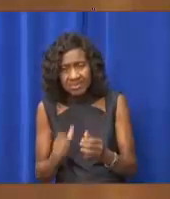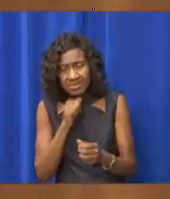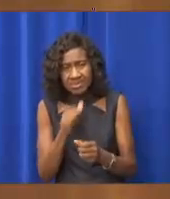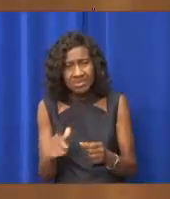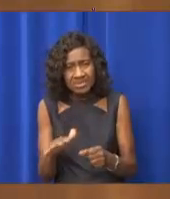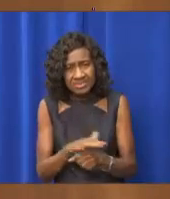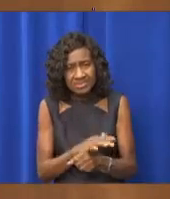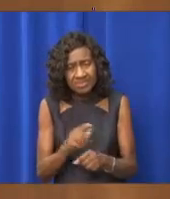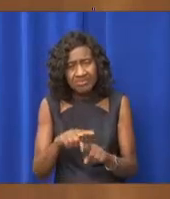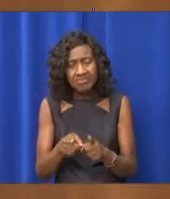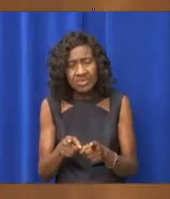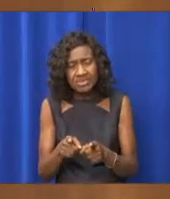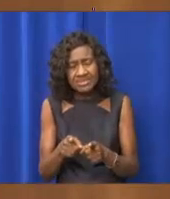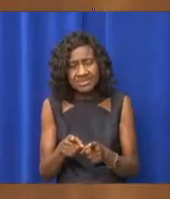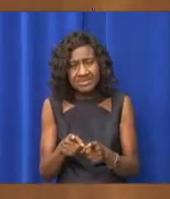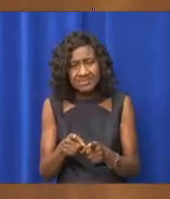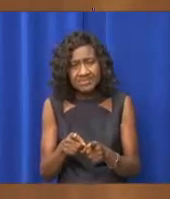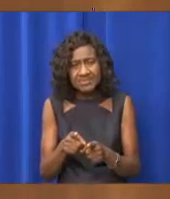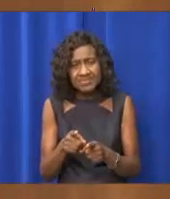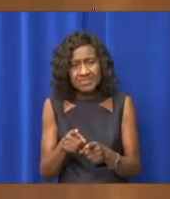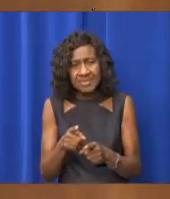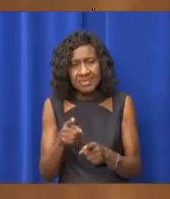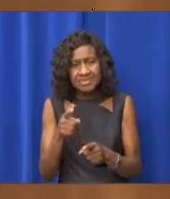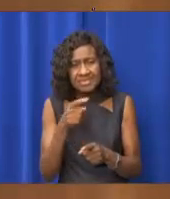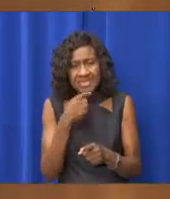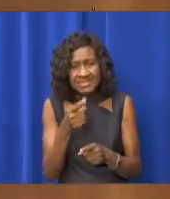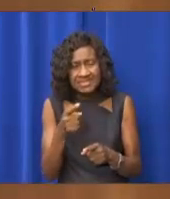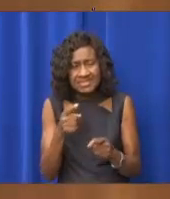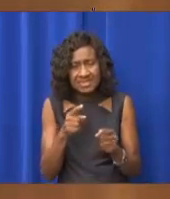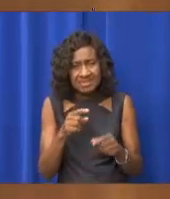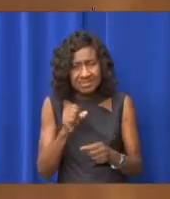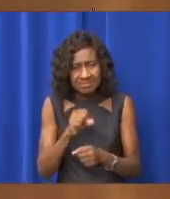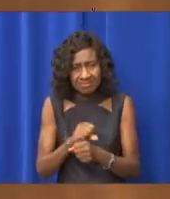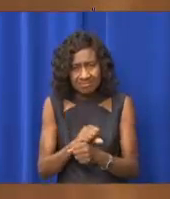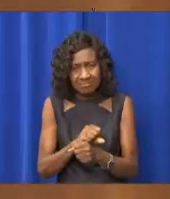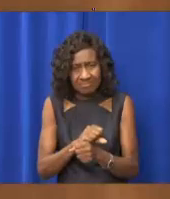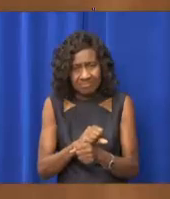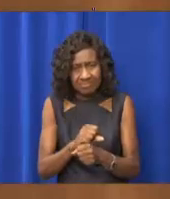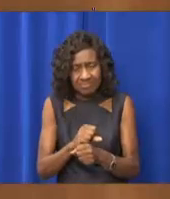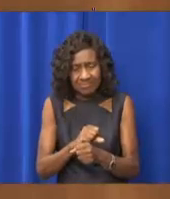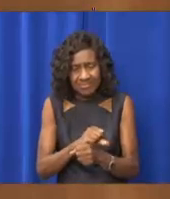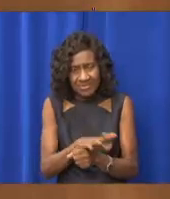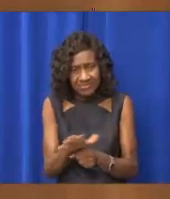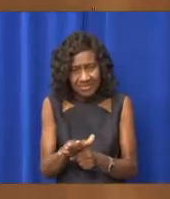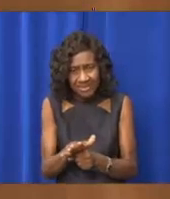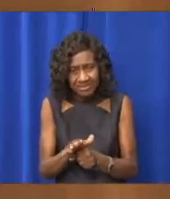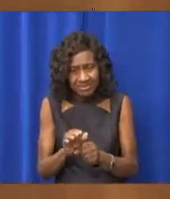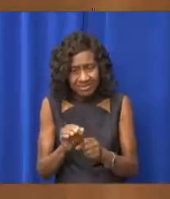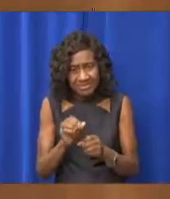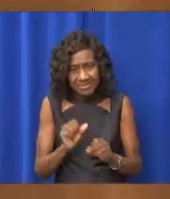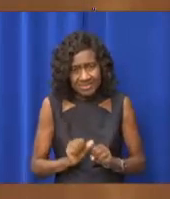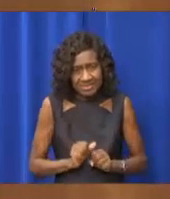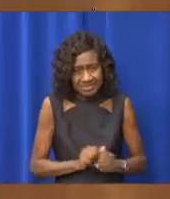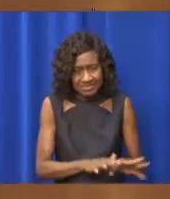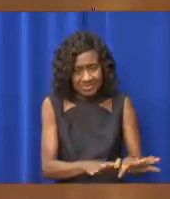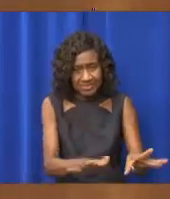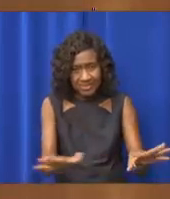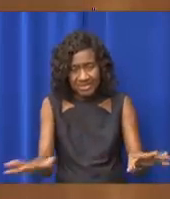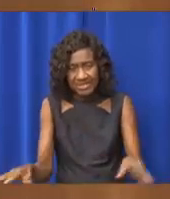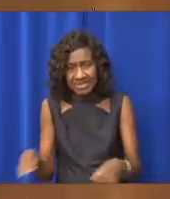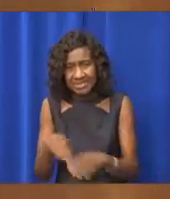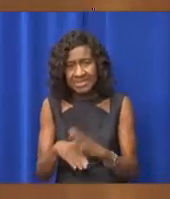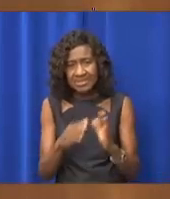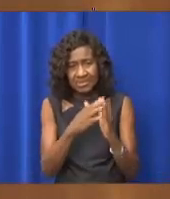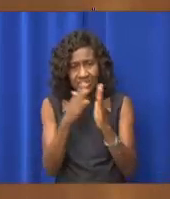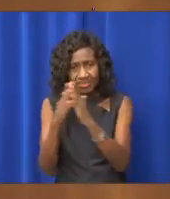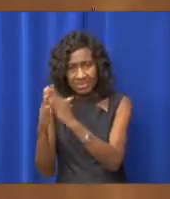in the community. But we've seen that people can get really quite sick after the 7-day period, for example. There are lots of unknowns,